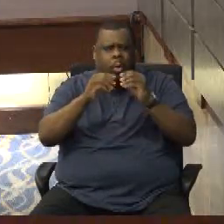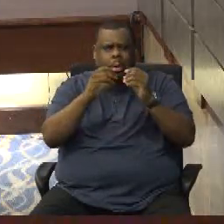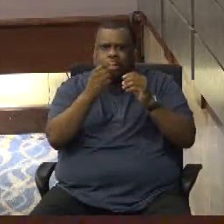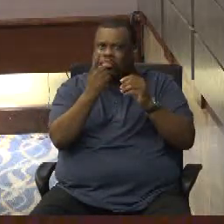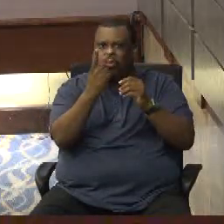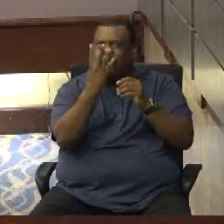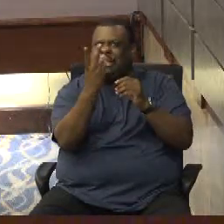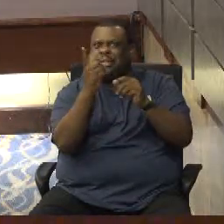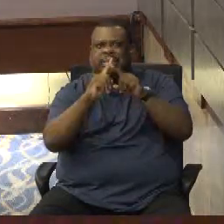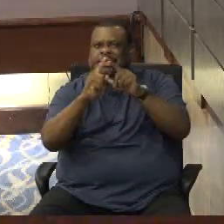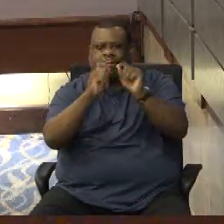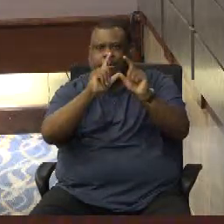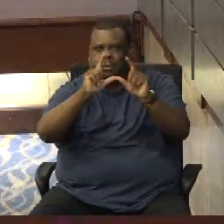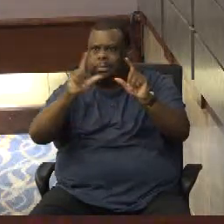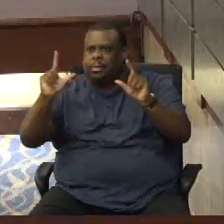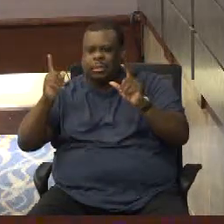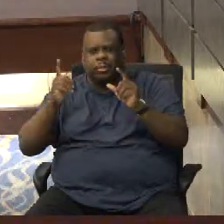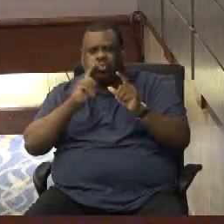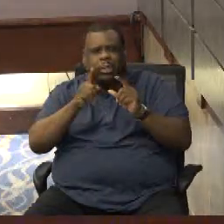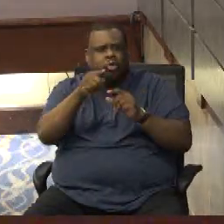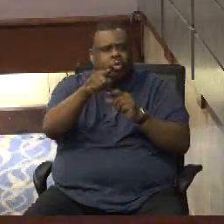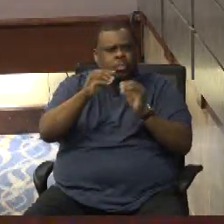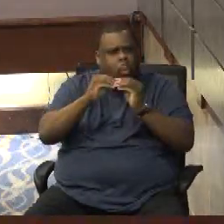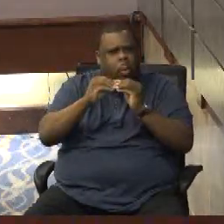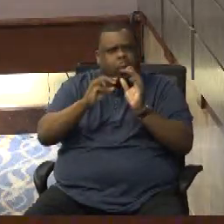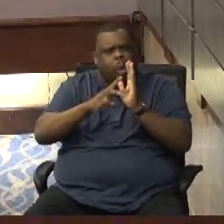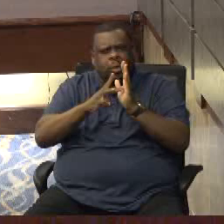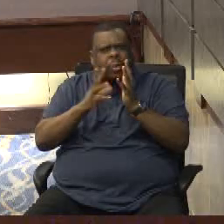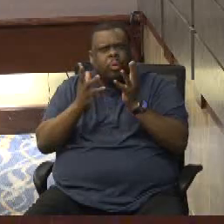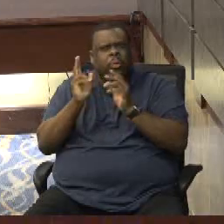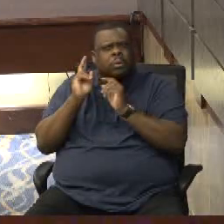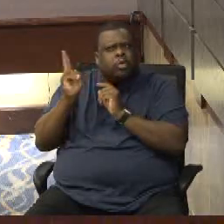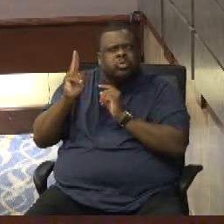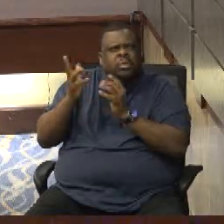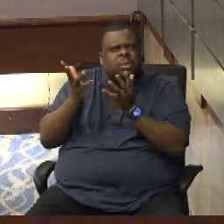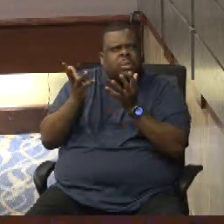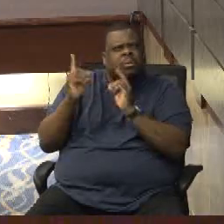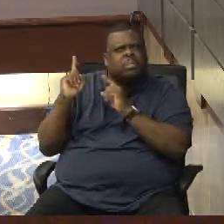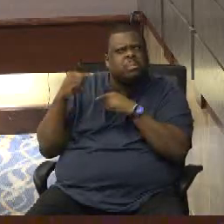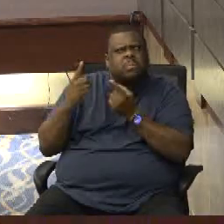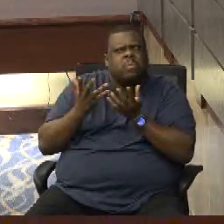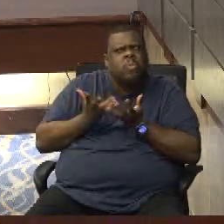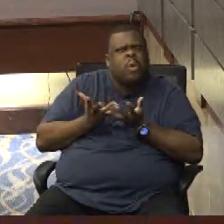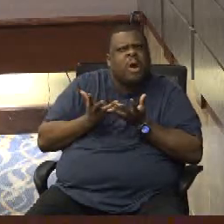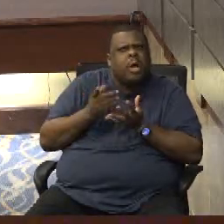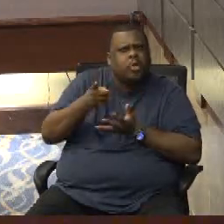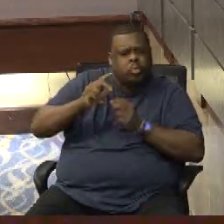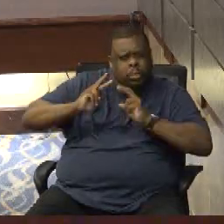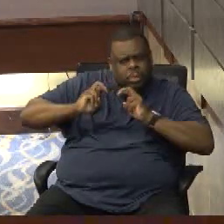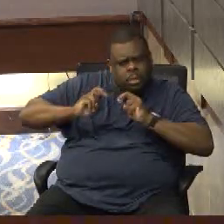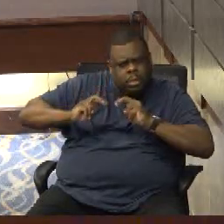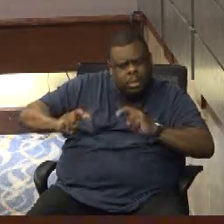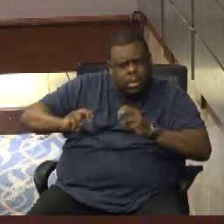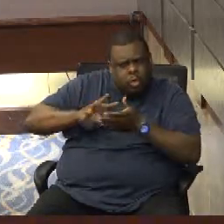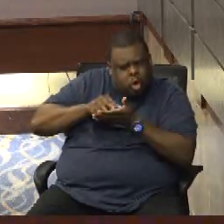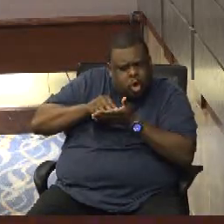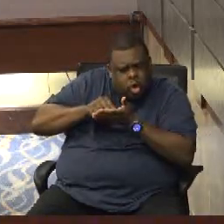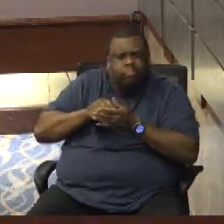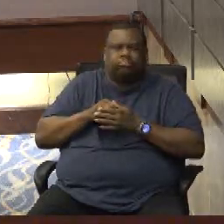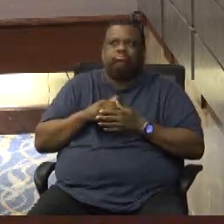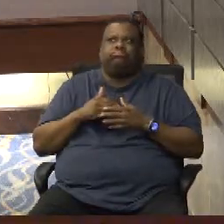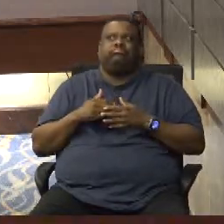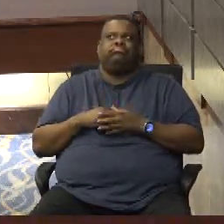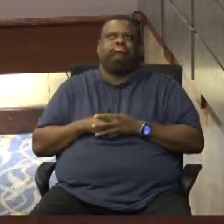you have learned about who we are and what we value, and you have done a good job of helping us, as